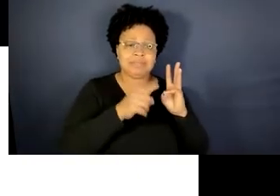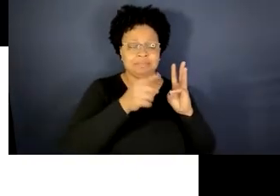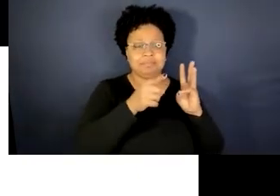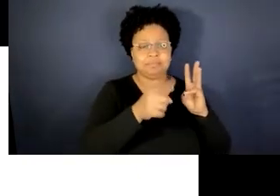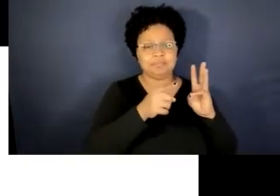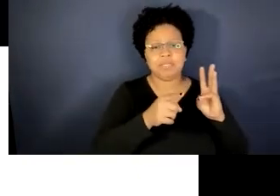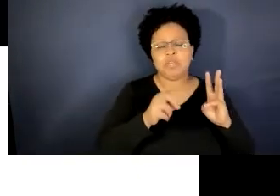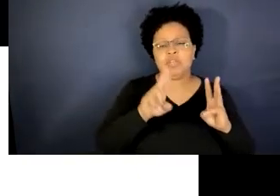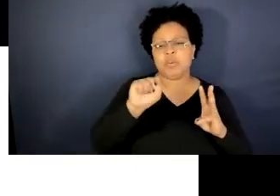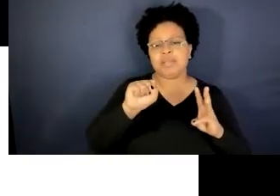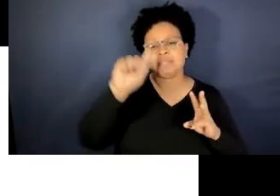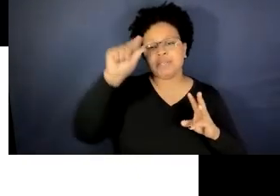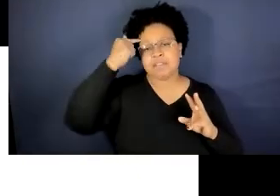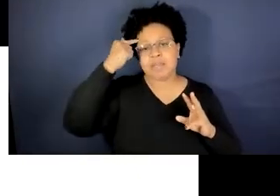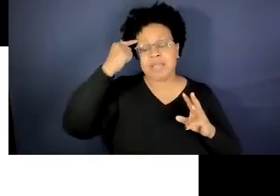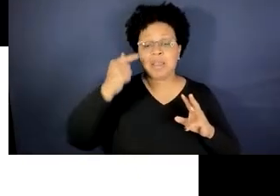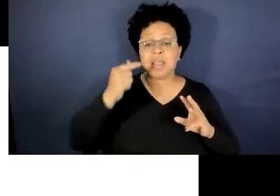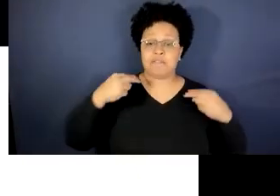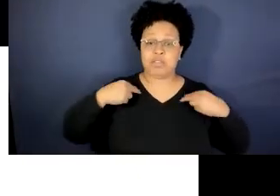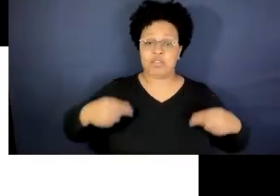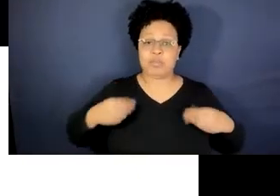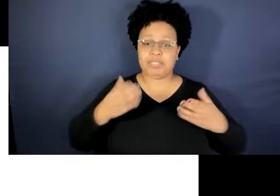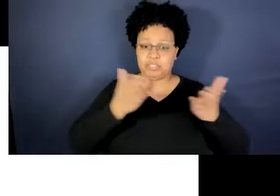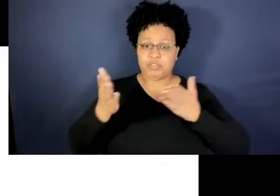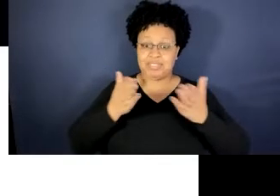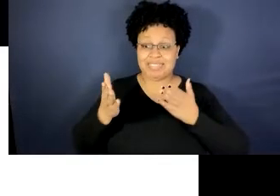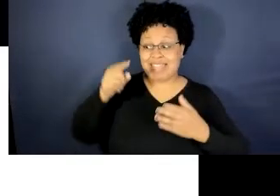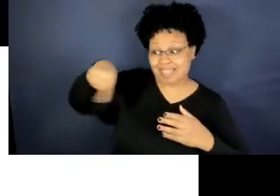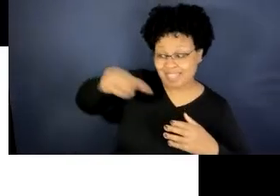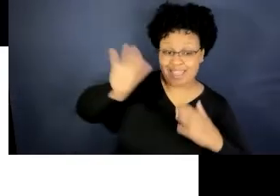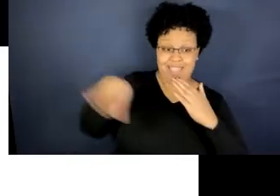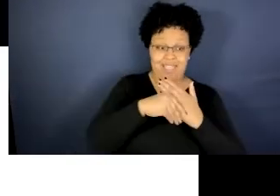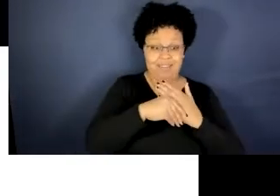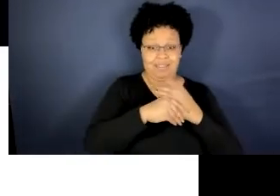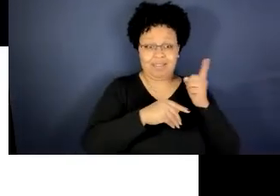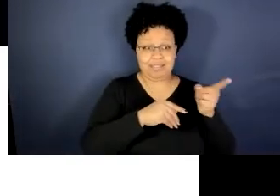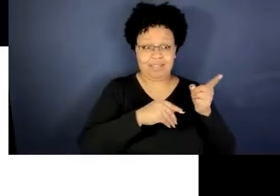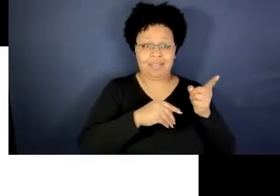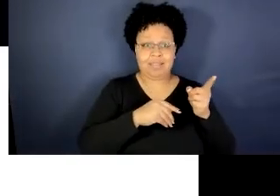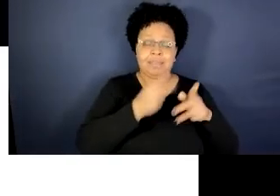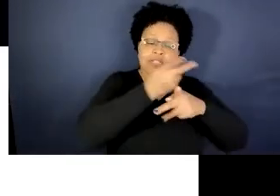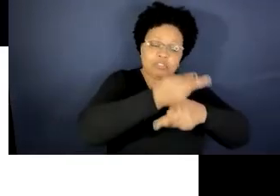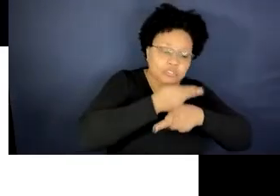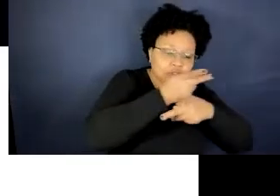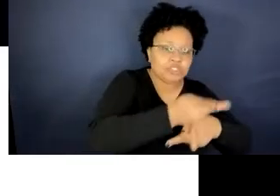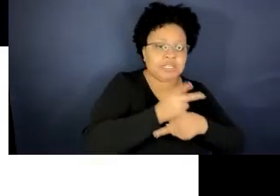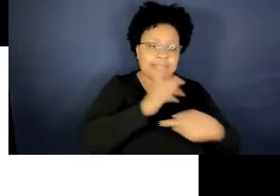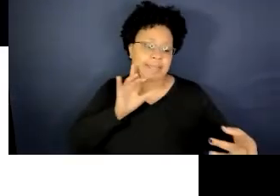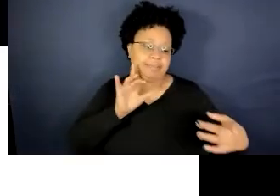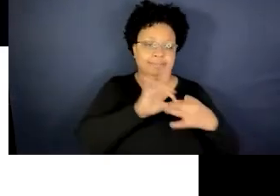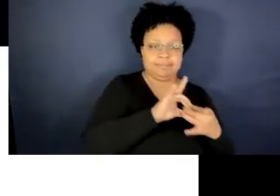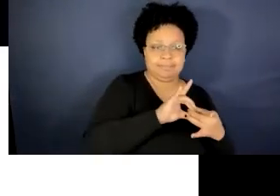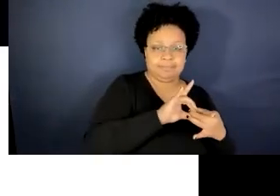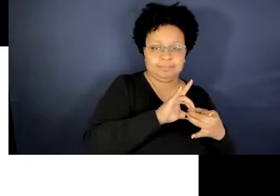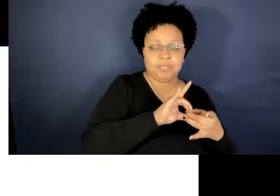of Human Services added this one on to those protective factors and made it a 6th one, and it's nurturing and attachment. So